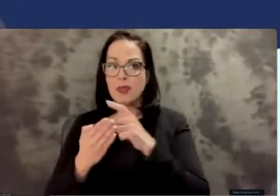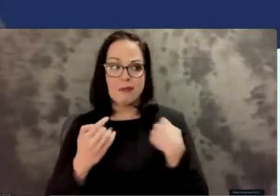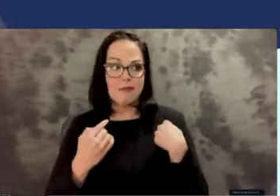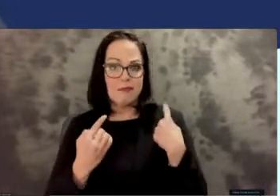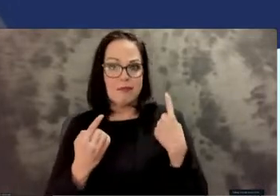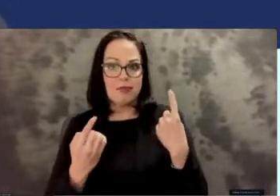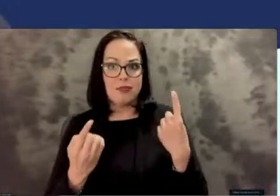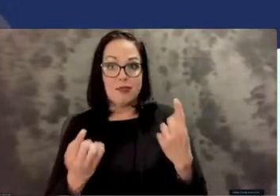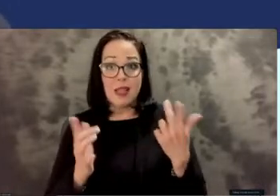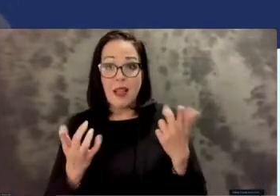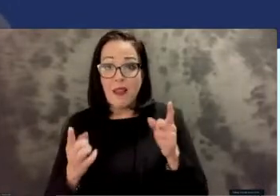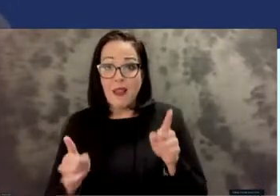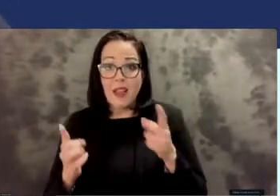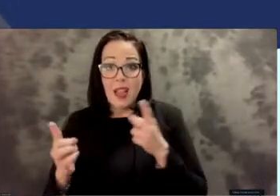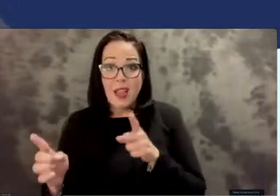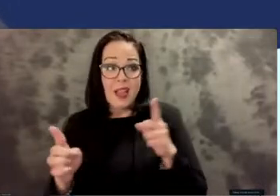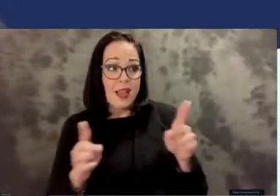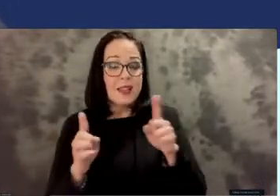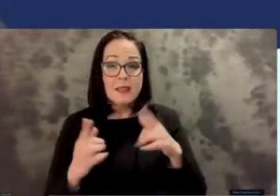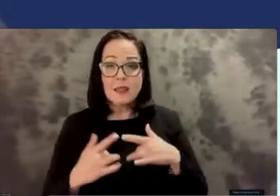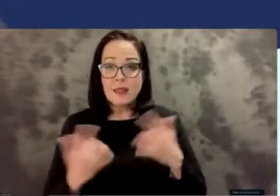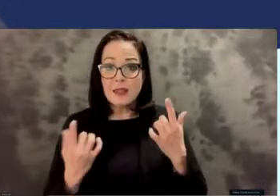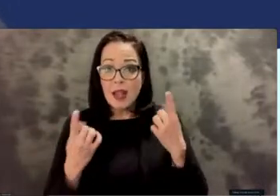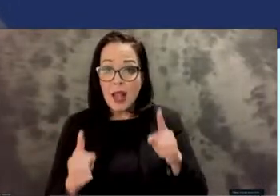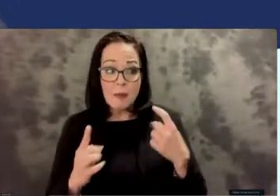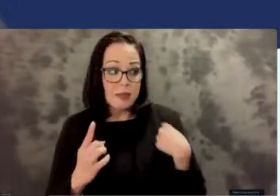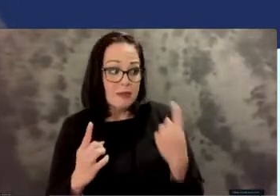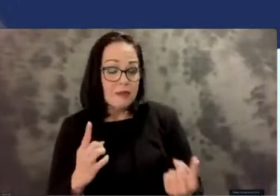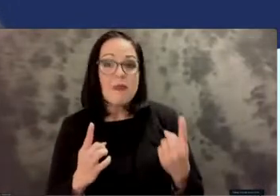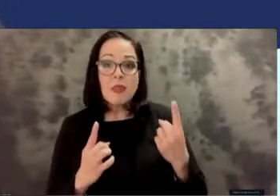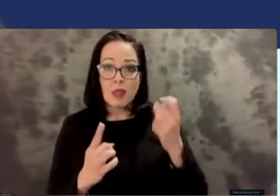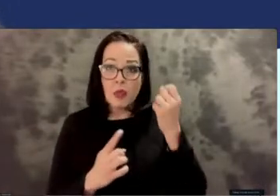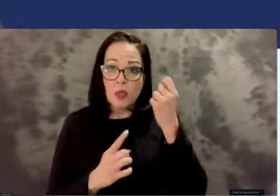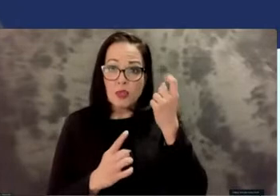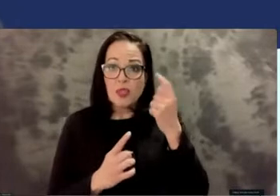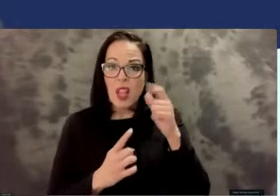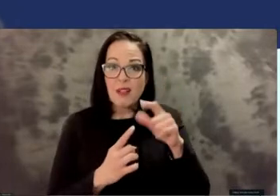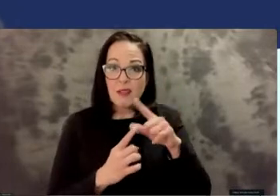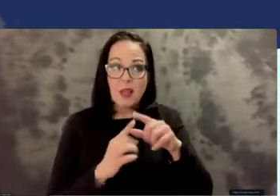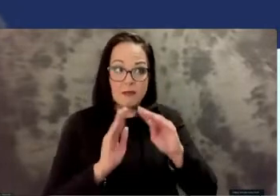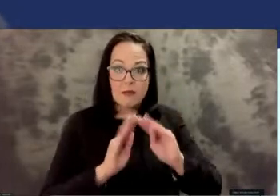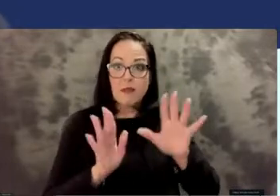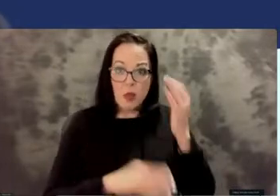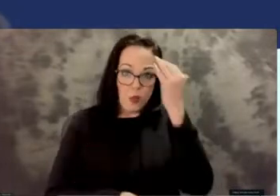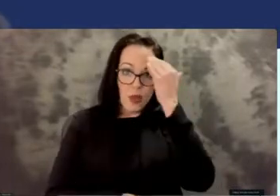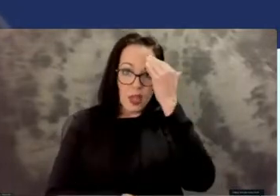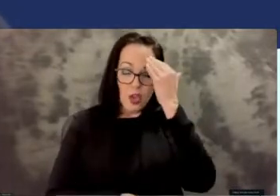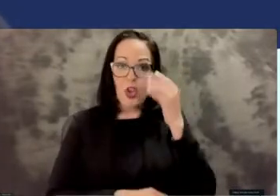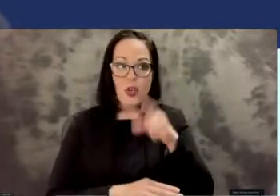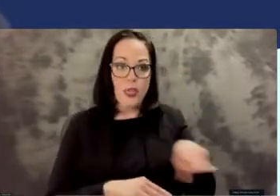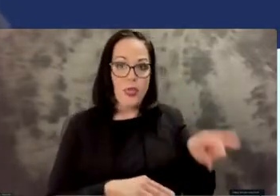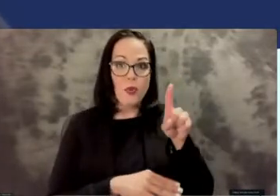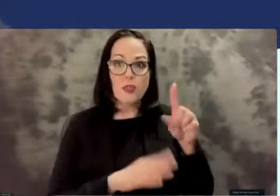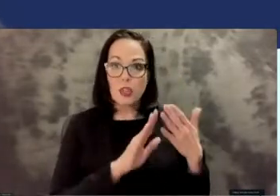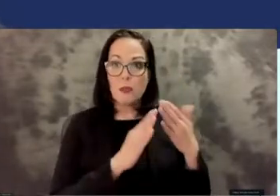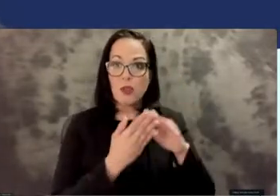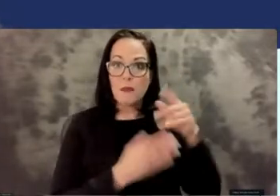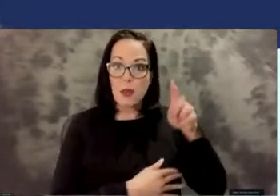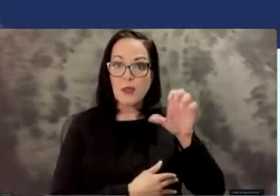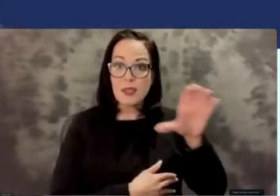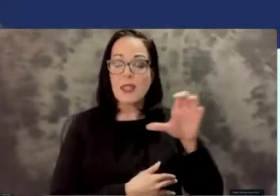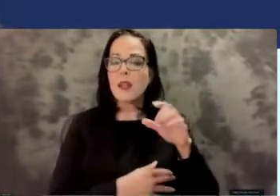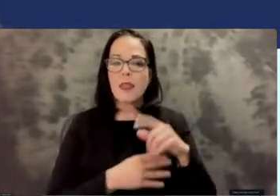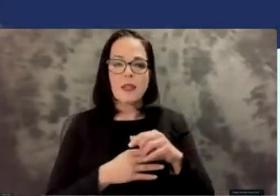us crucially aware of COVID's skewed toll on communities of color, there has never been a year in which these communities have not